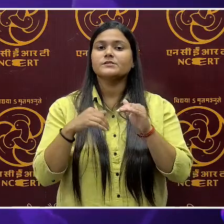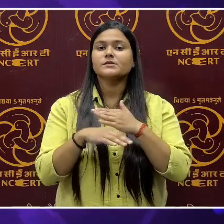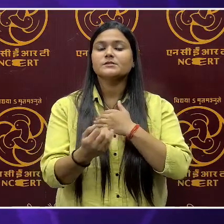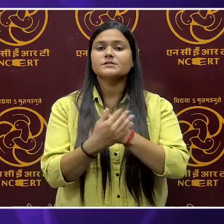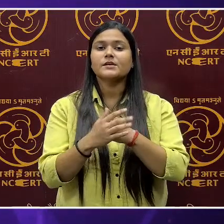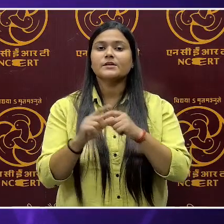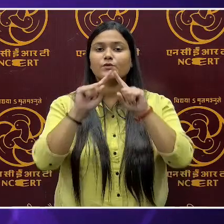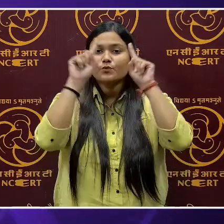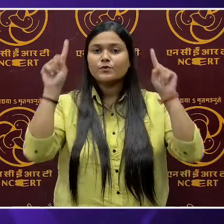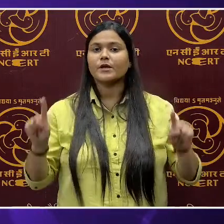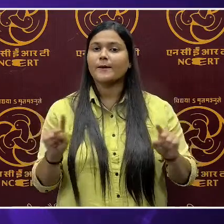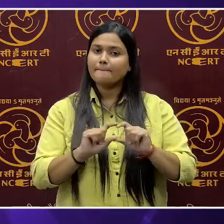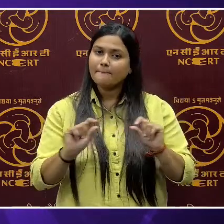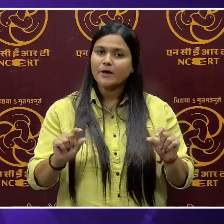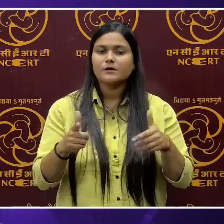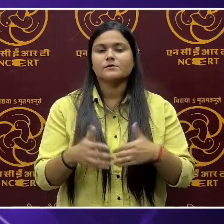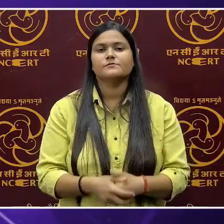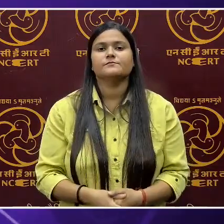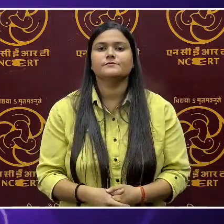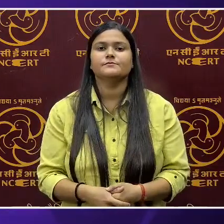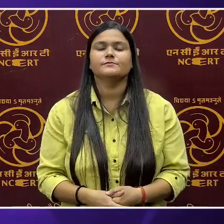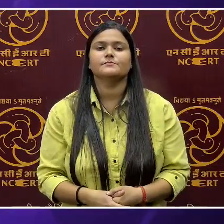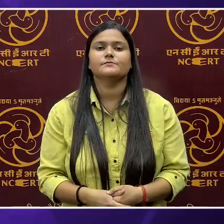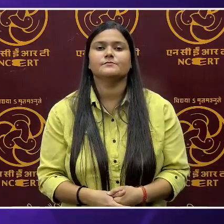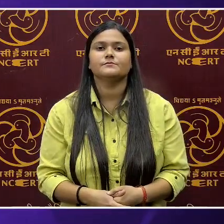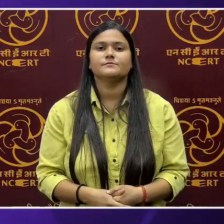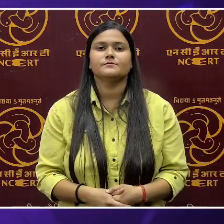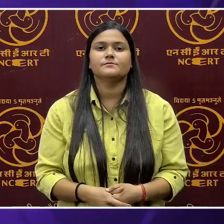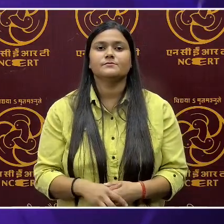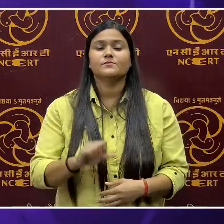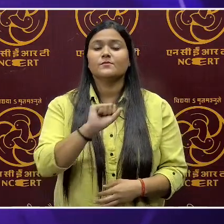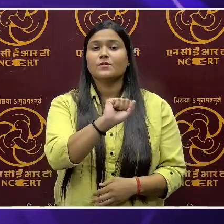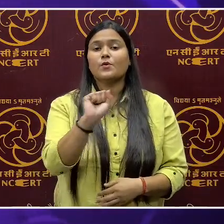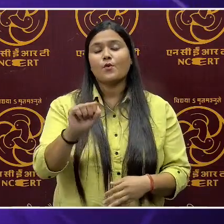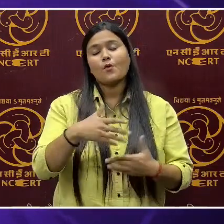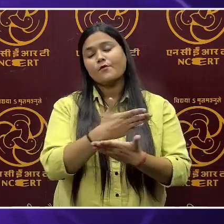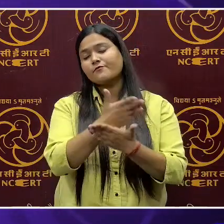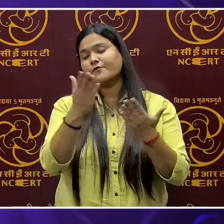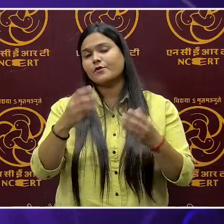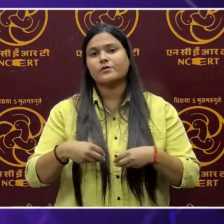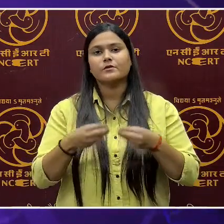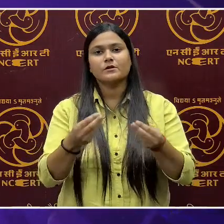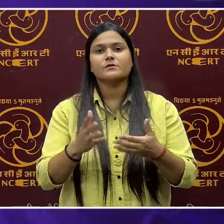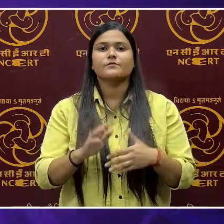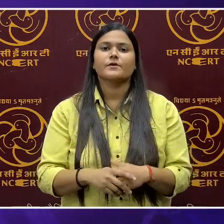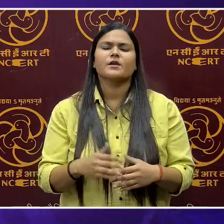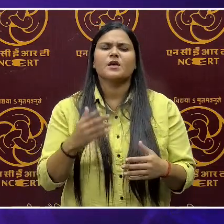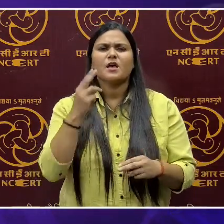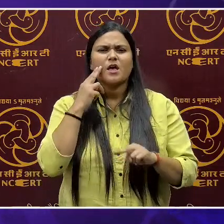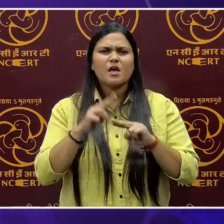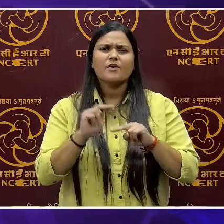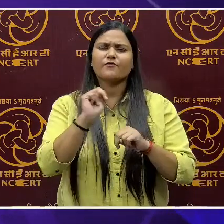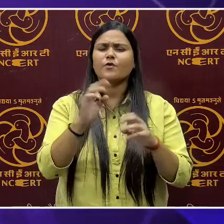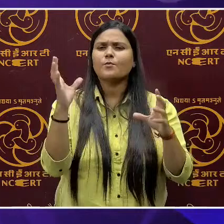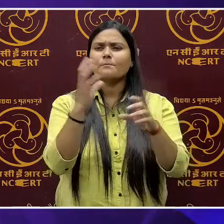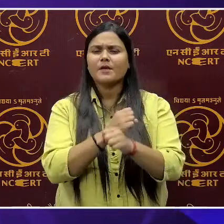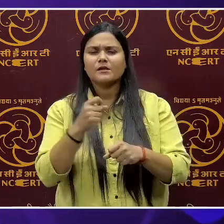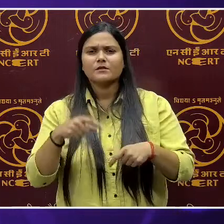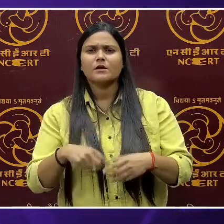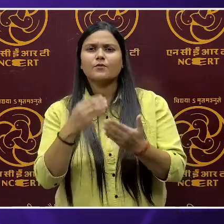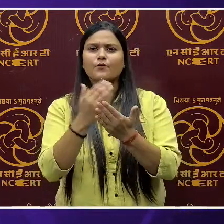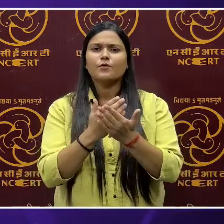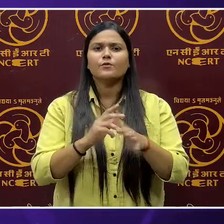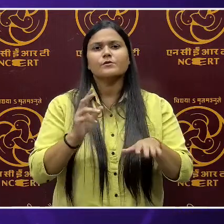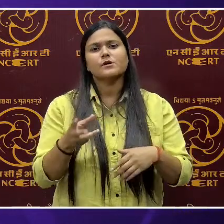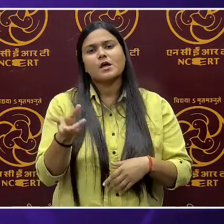dth.class5@ciet.nic.in. So you have everything now, and if in case you have missed watching this program, you can again watch